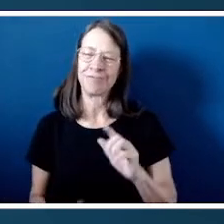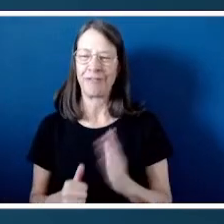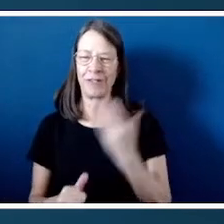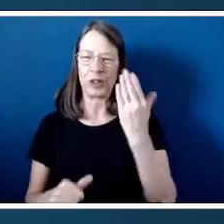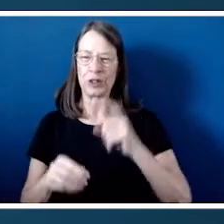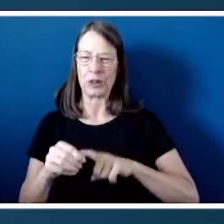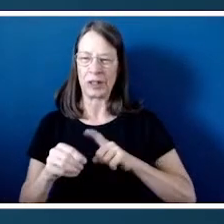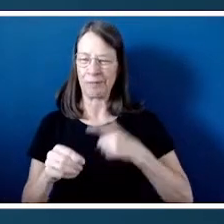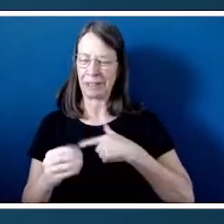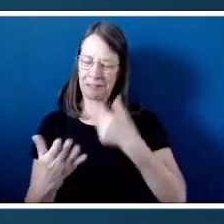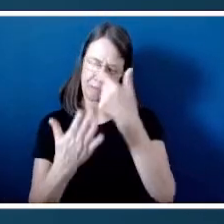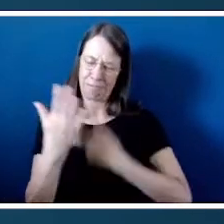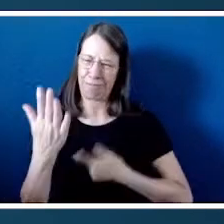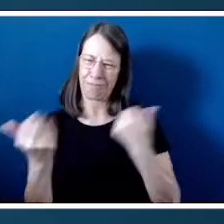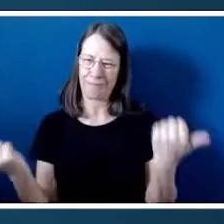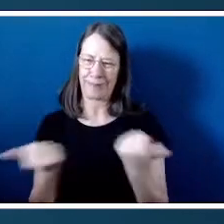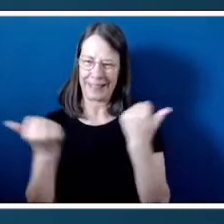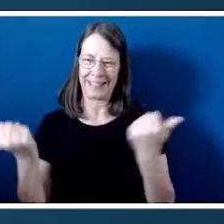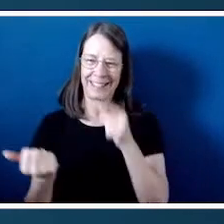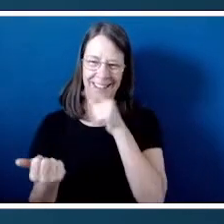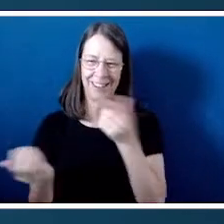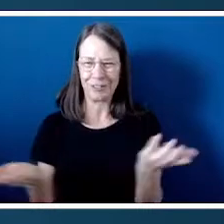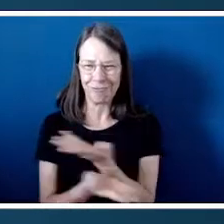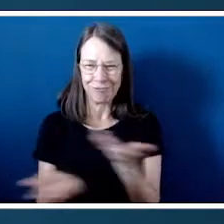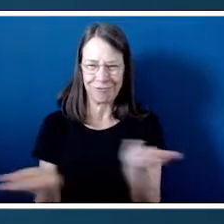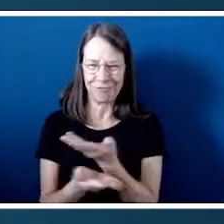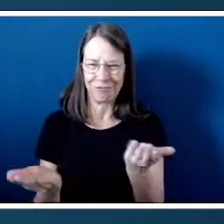could have a conversation with you all day.